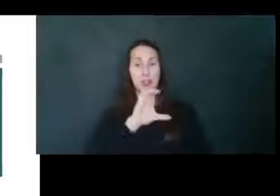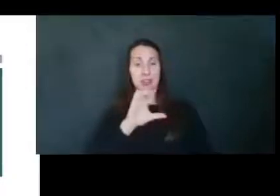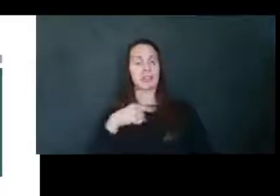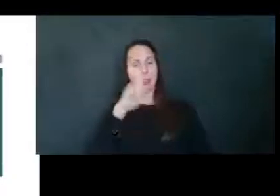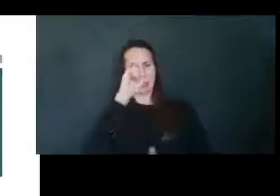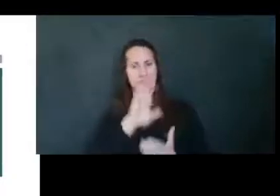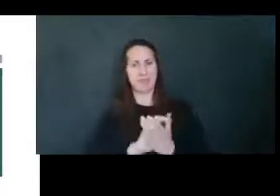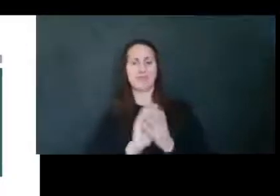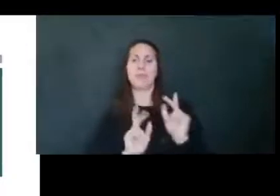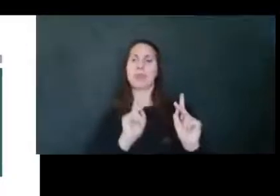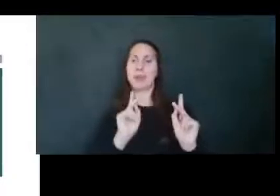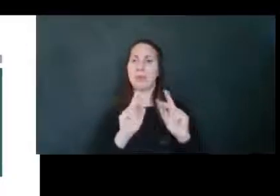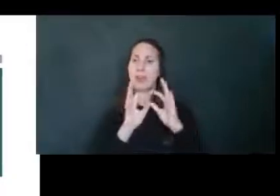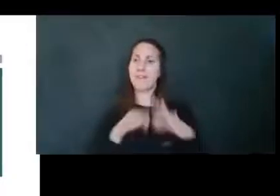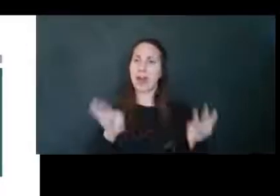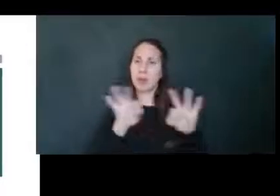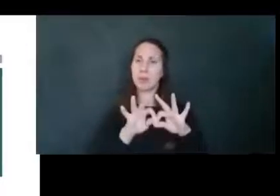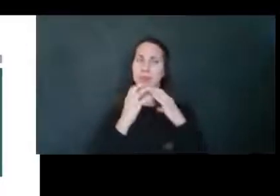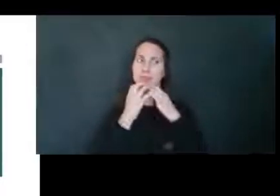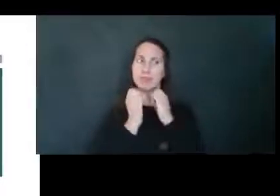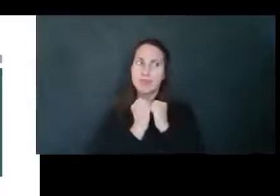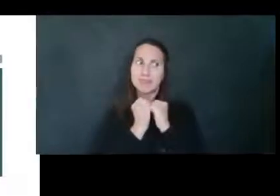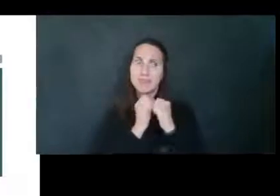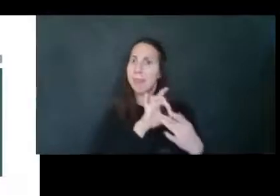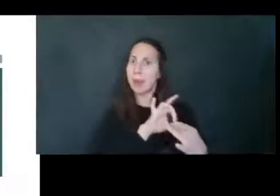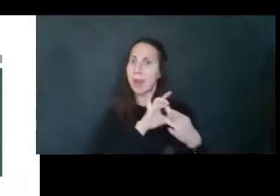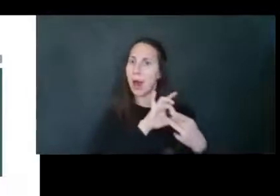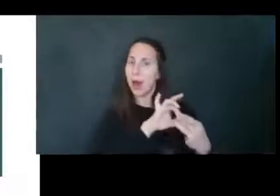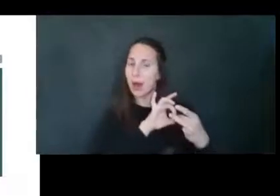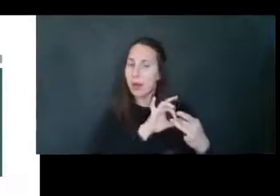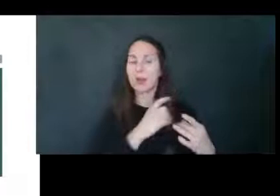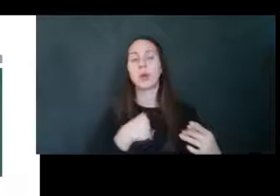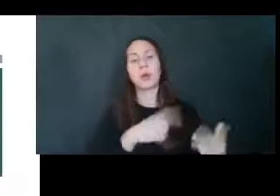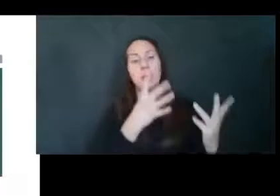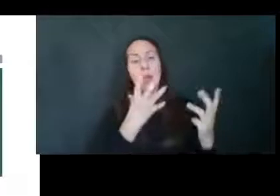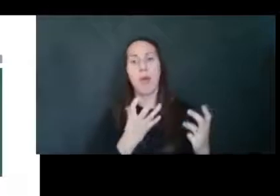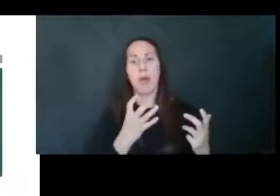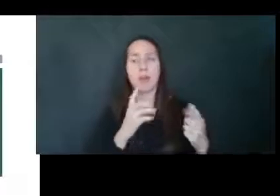valuable and belong, and we want to